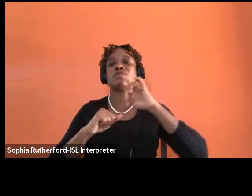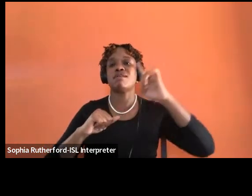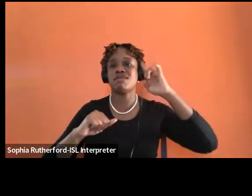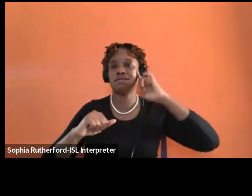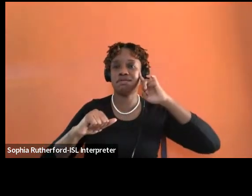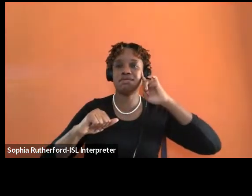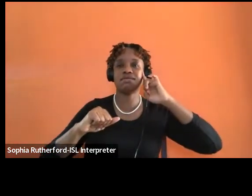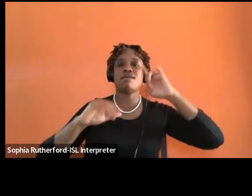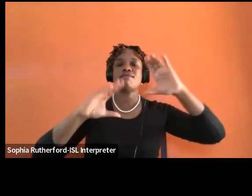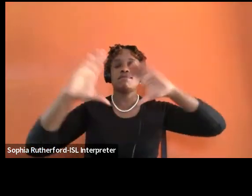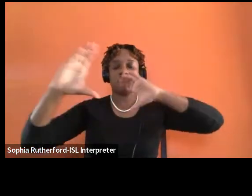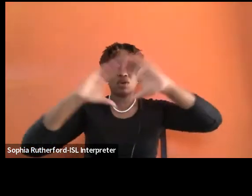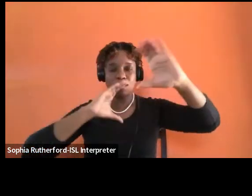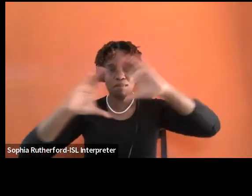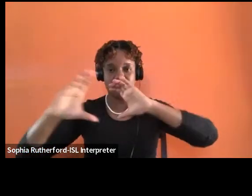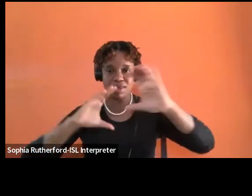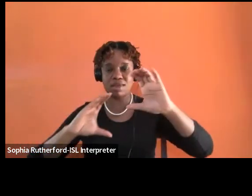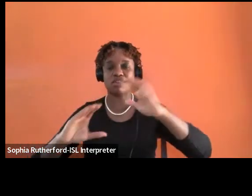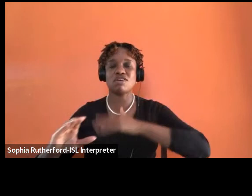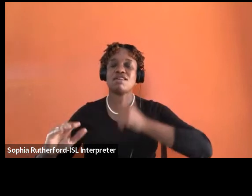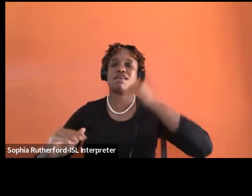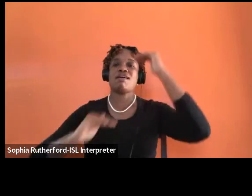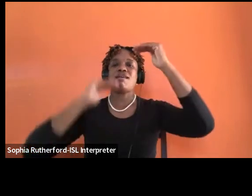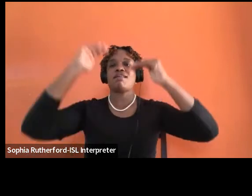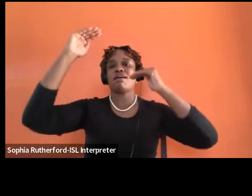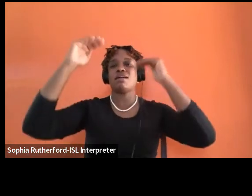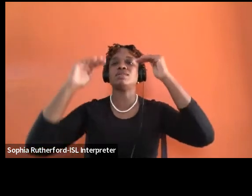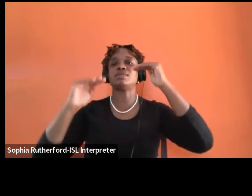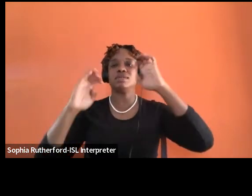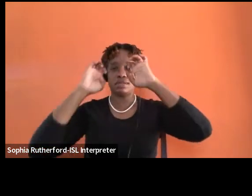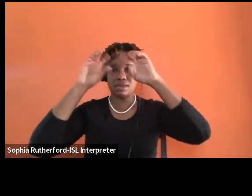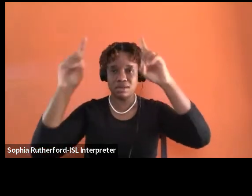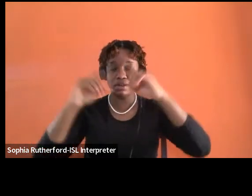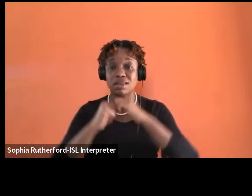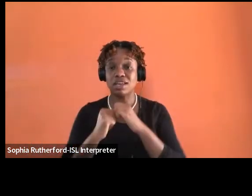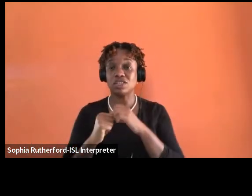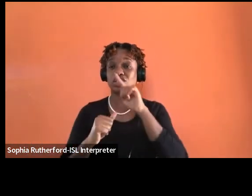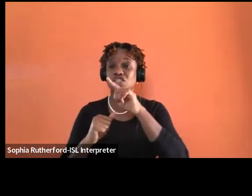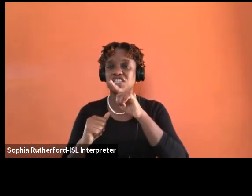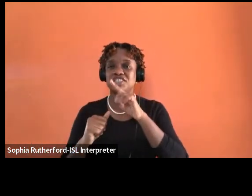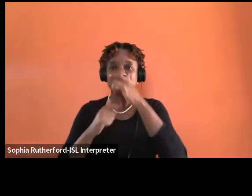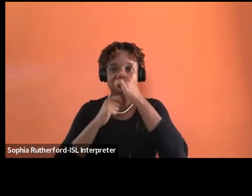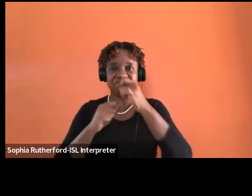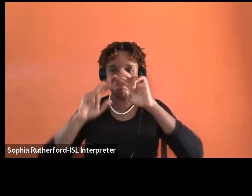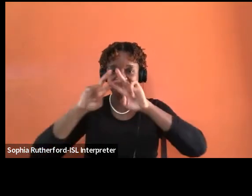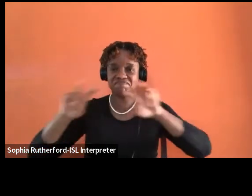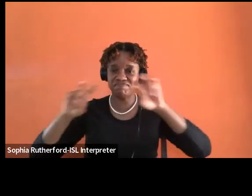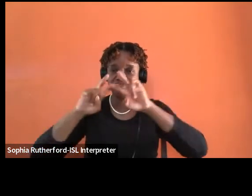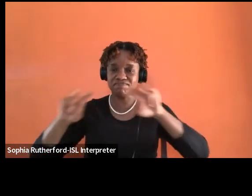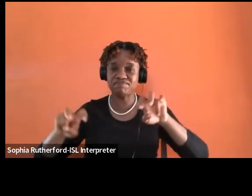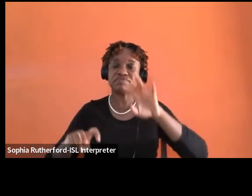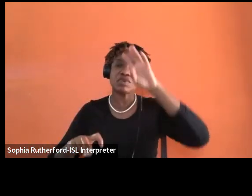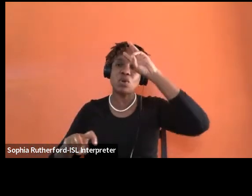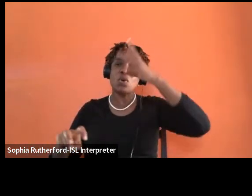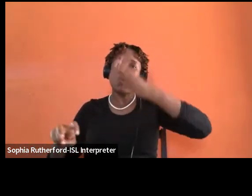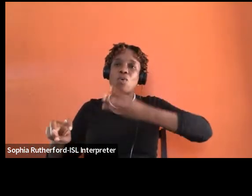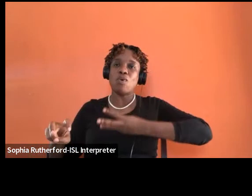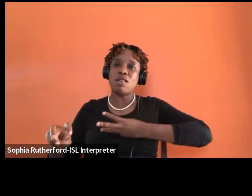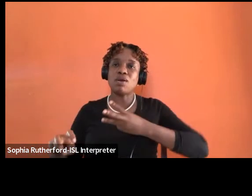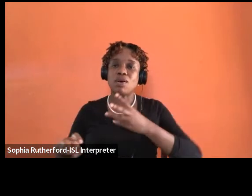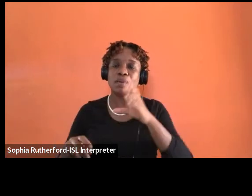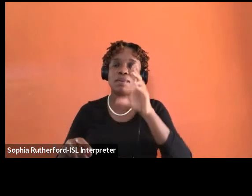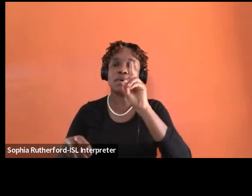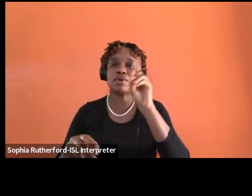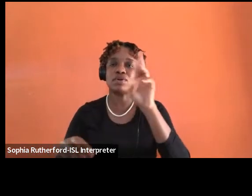Adult Education are among her key research interests. Welcome, Dr. Cumberbatch, and